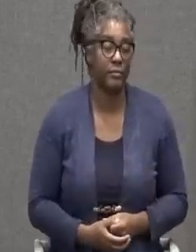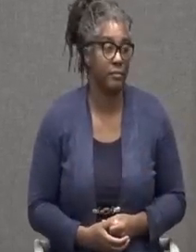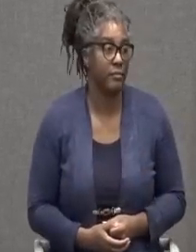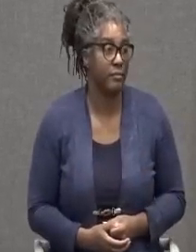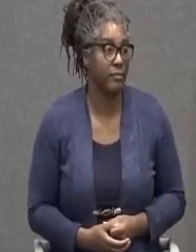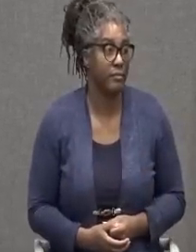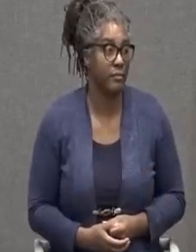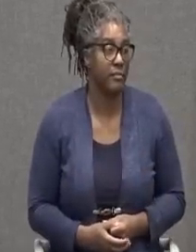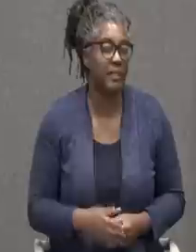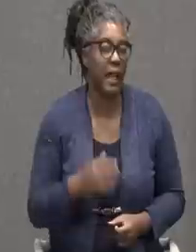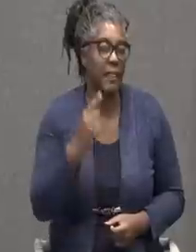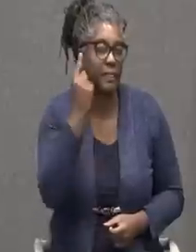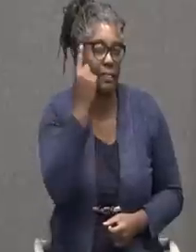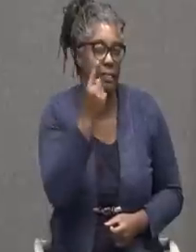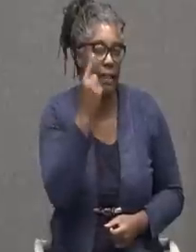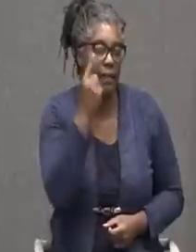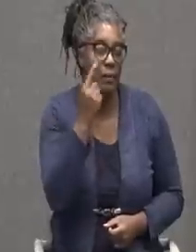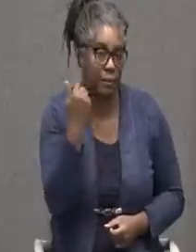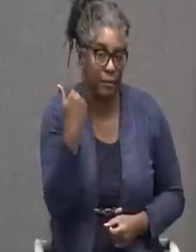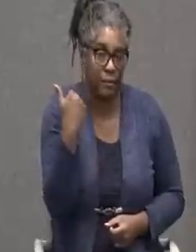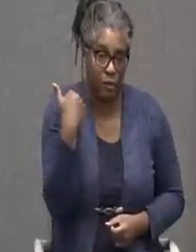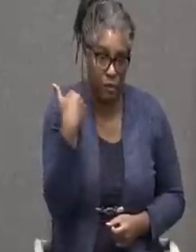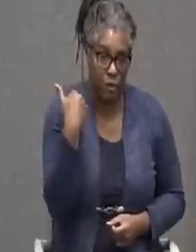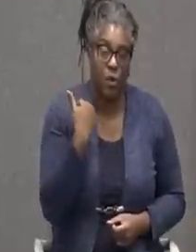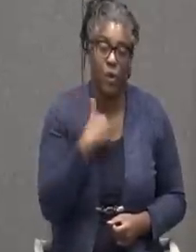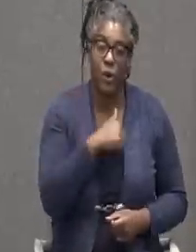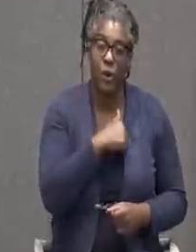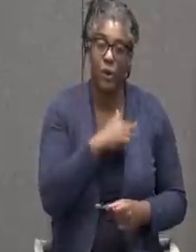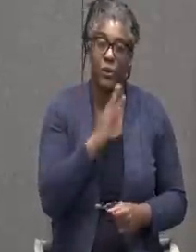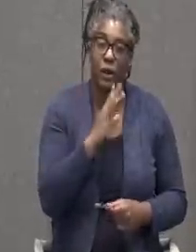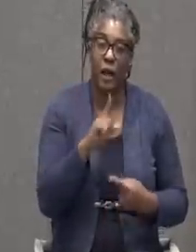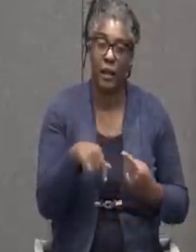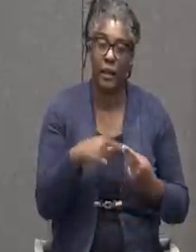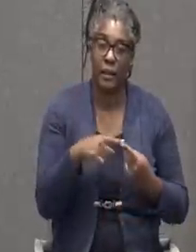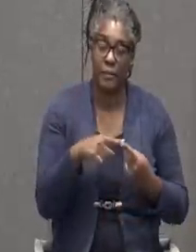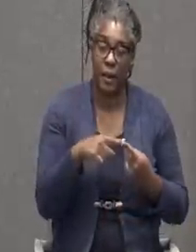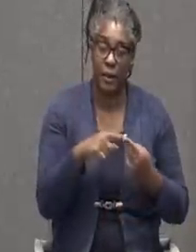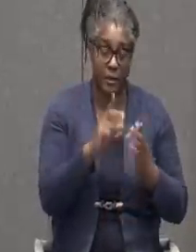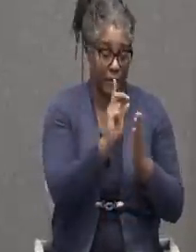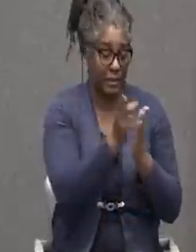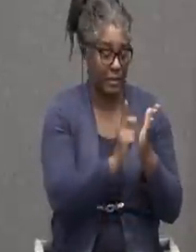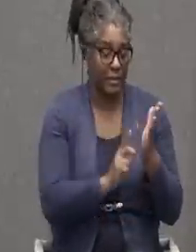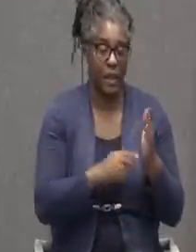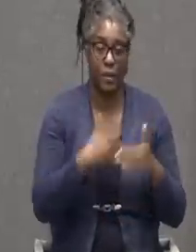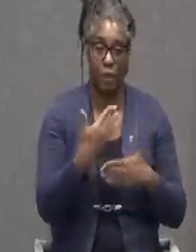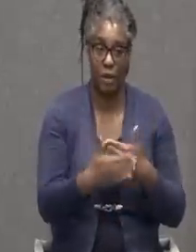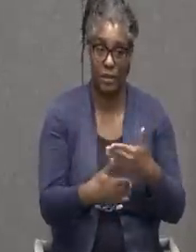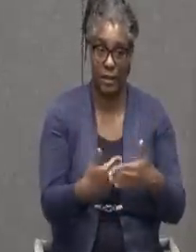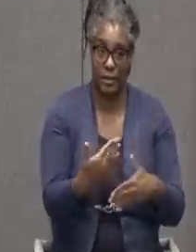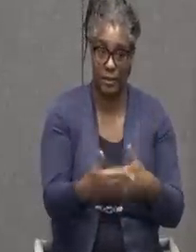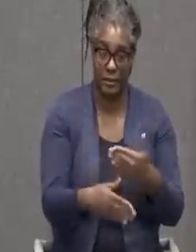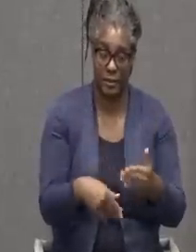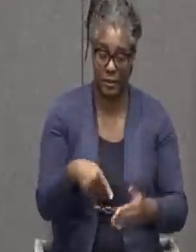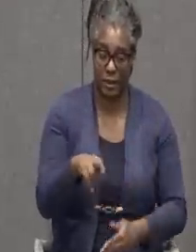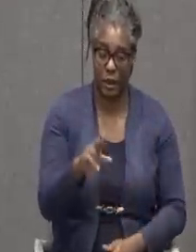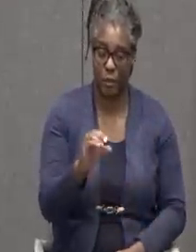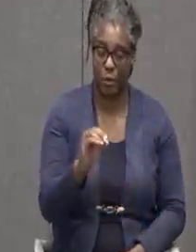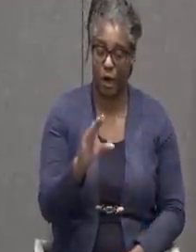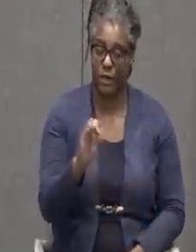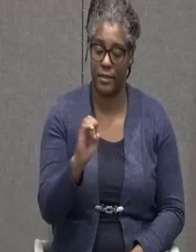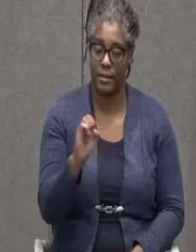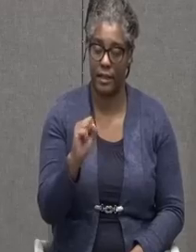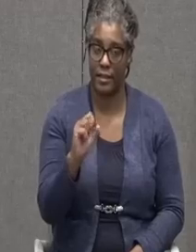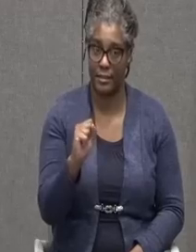a while ago when we met, we talked about the design process. And in the design process, you